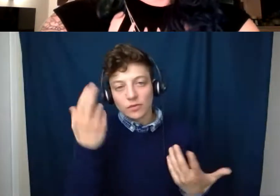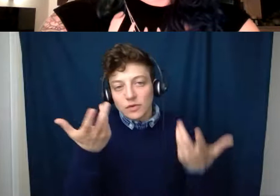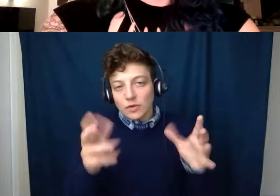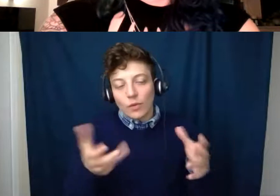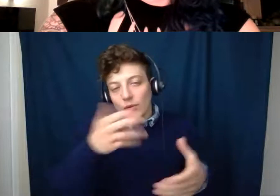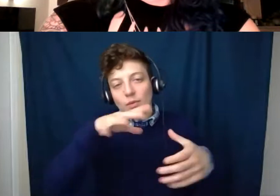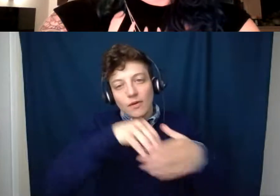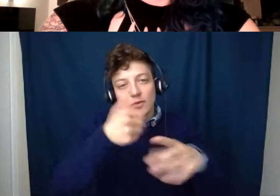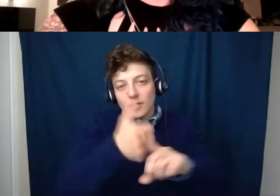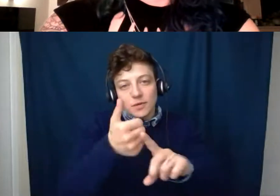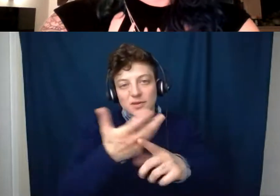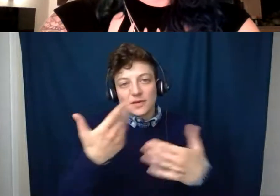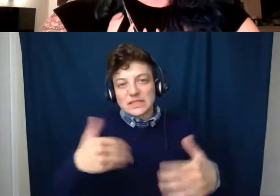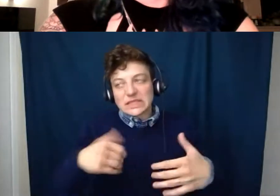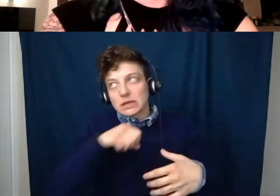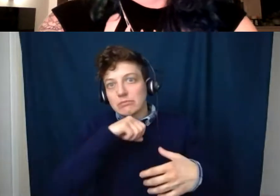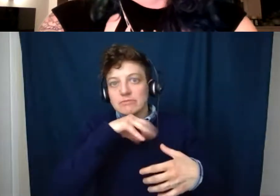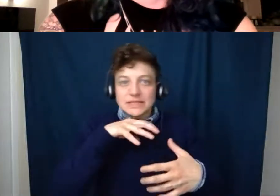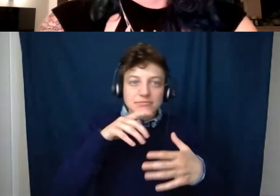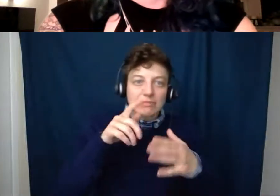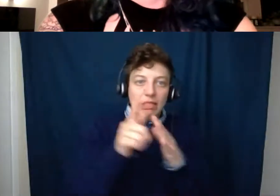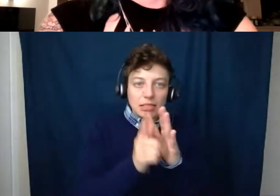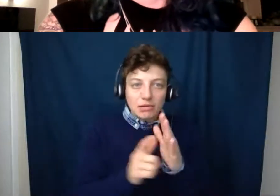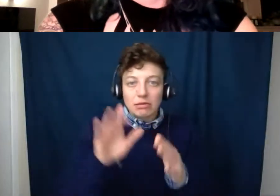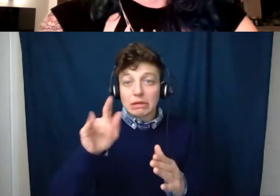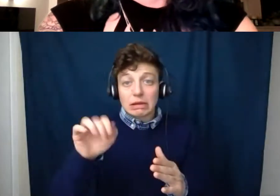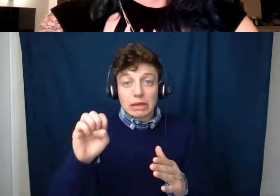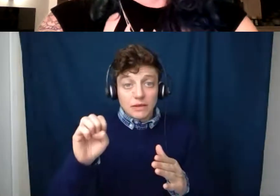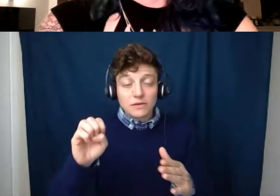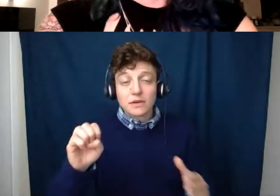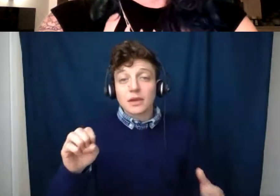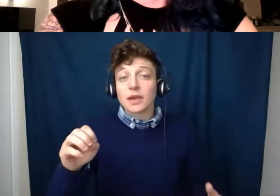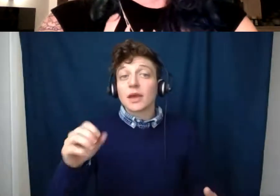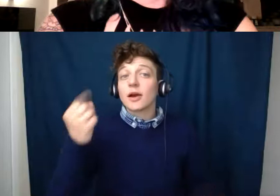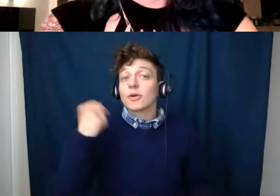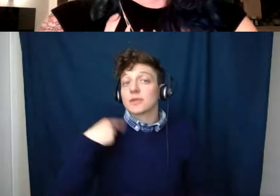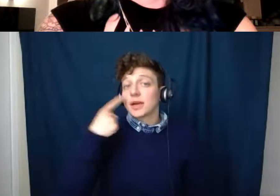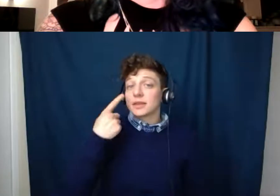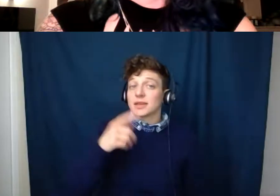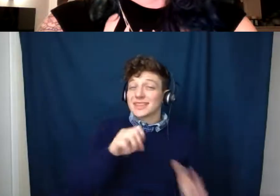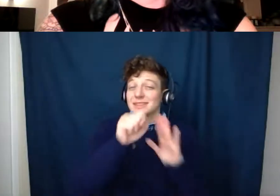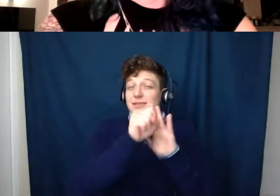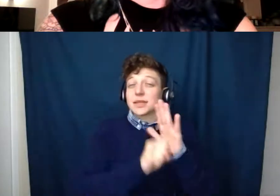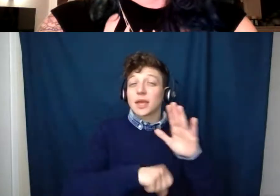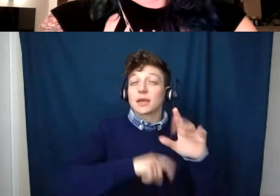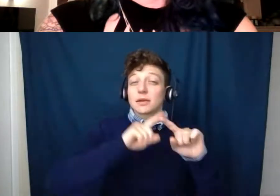with, a messy legal case like that. But I think it is really state dependent and also kind of